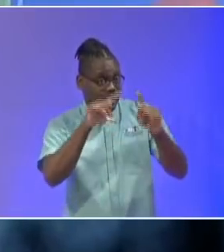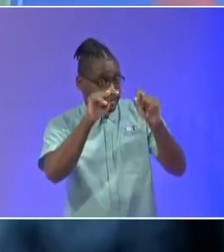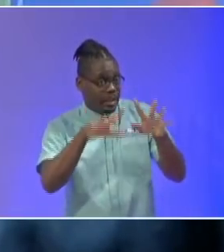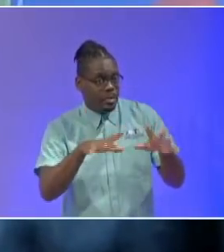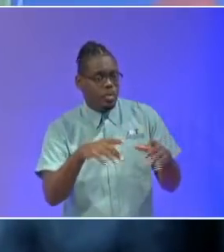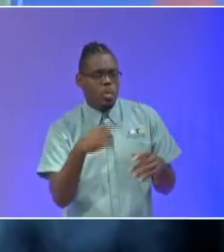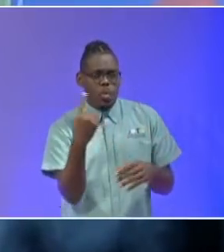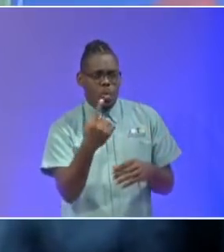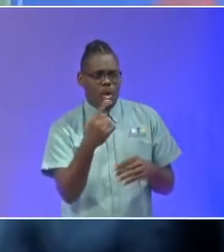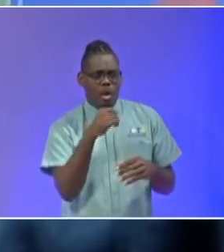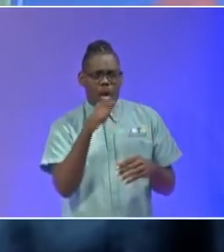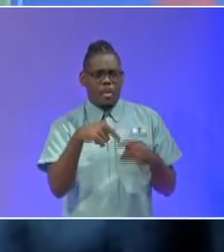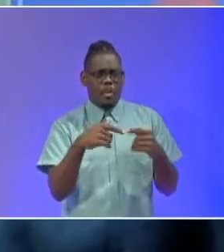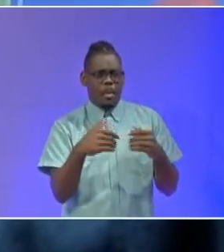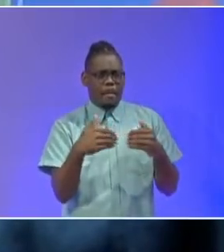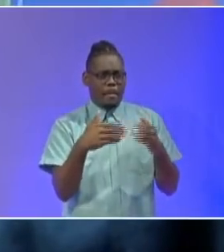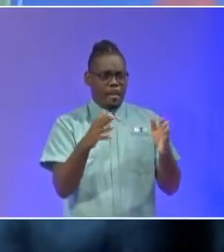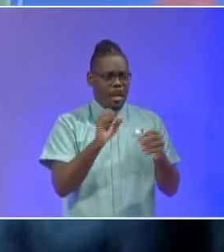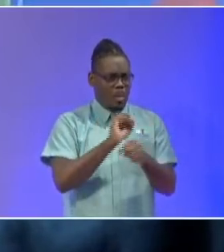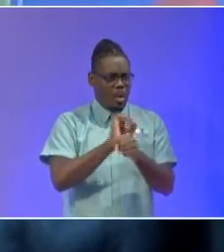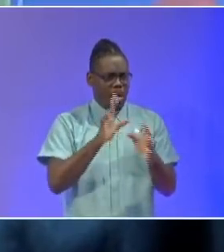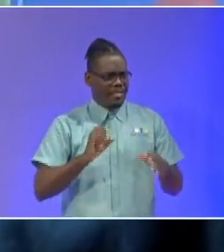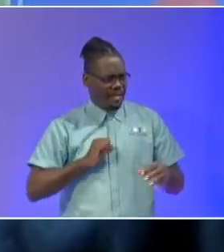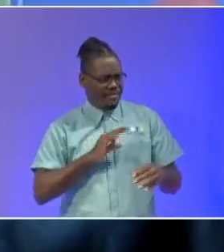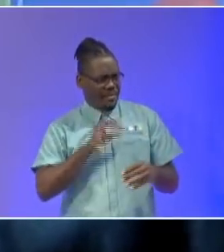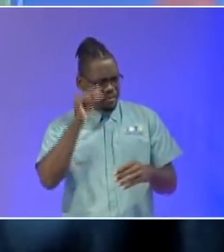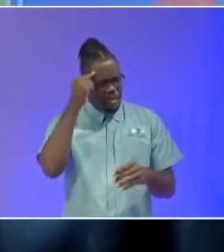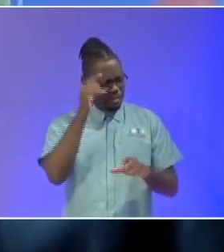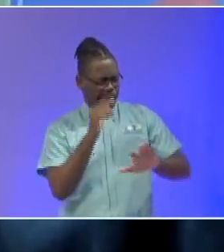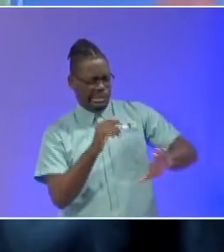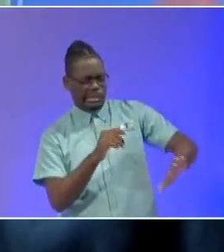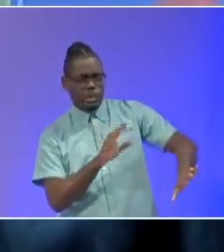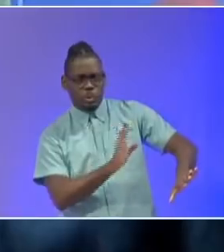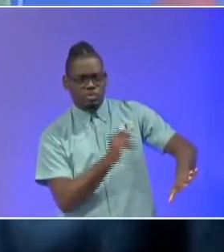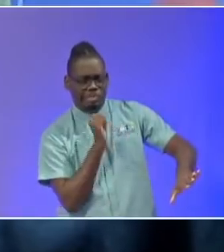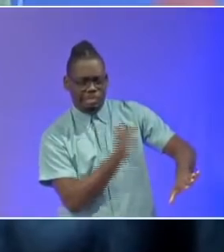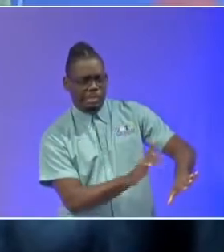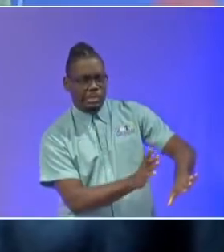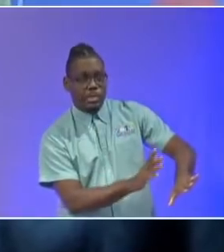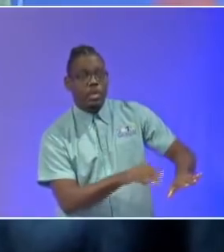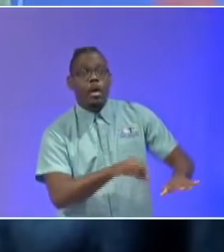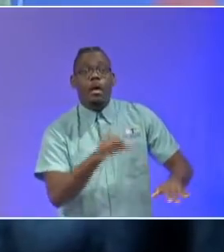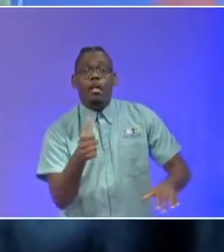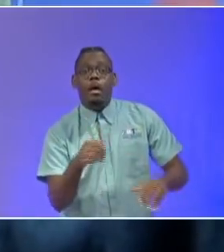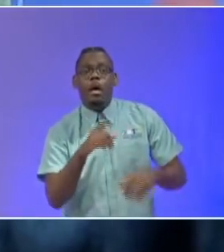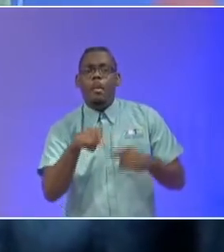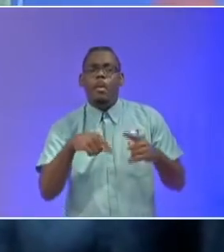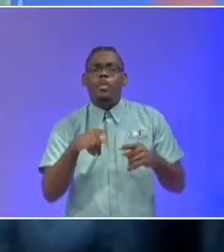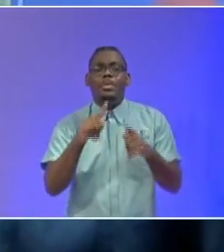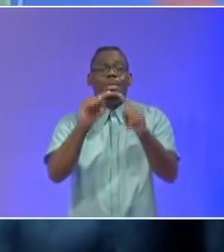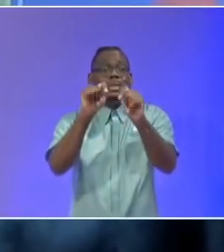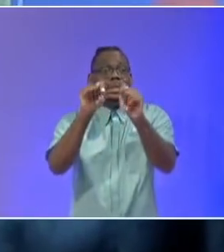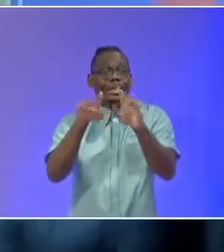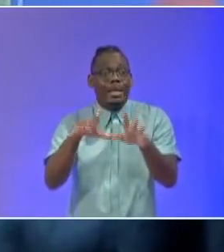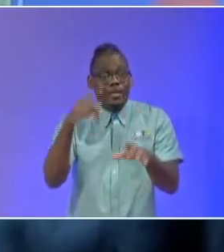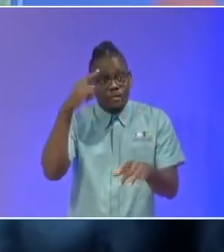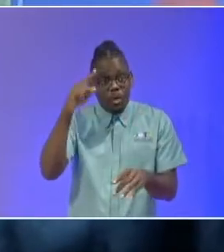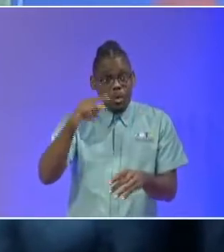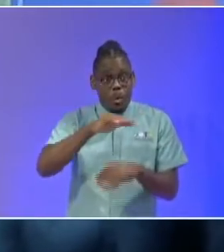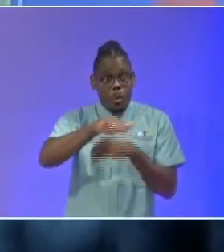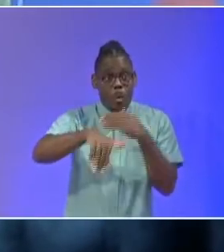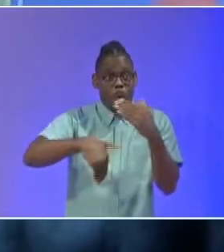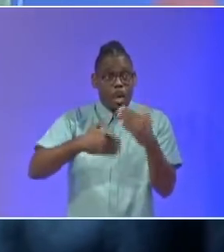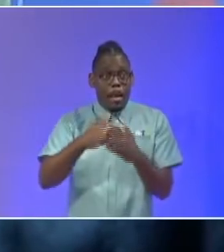be asymptomatic, and the issue of transmission, even though you made it clear and the government has made it clear,